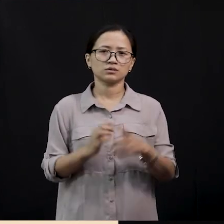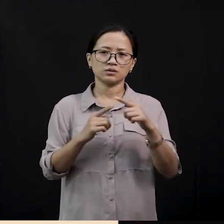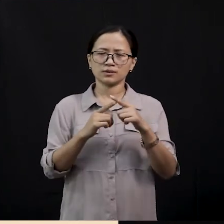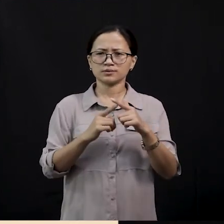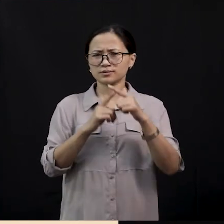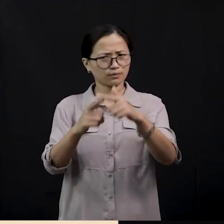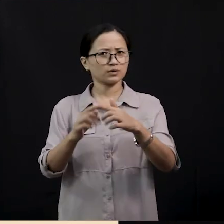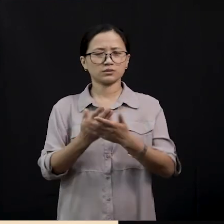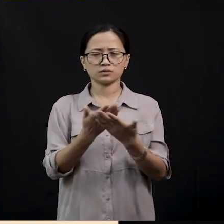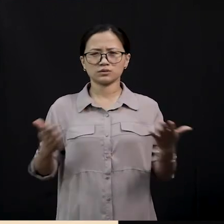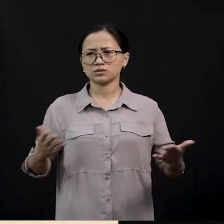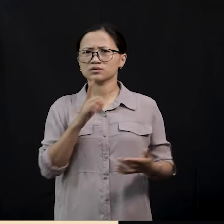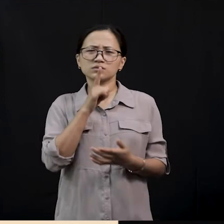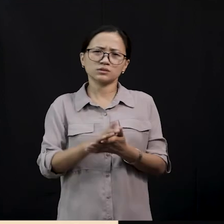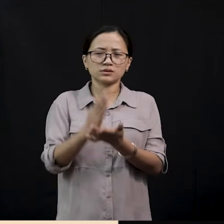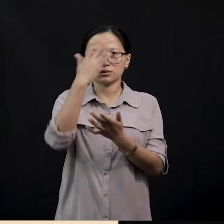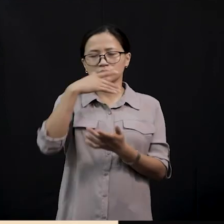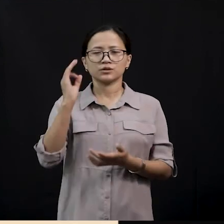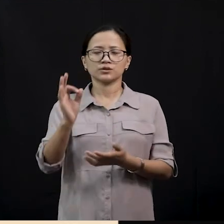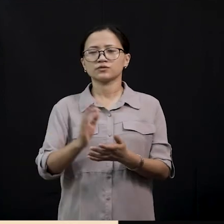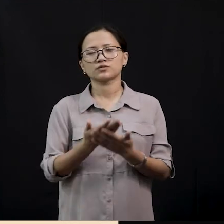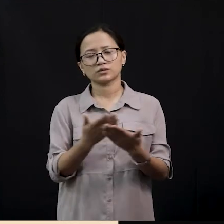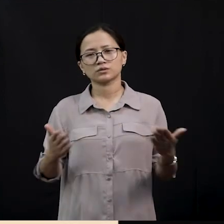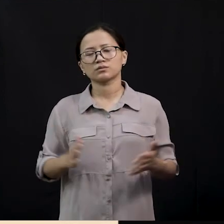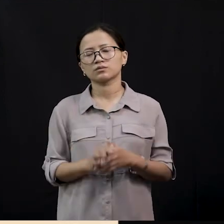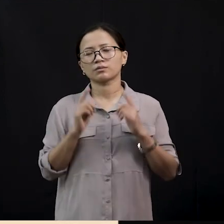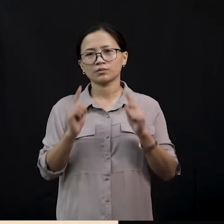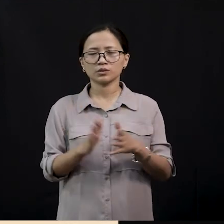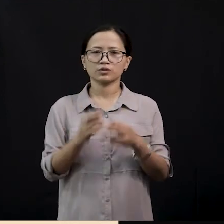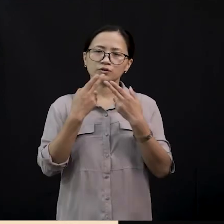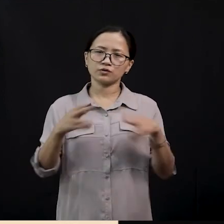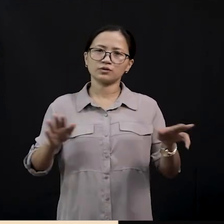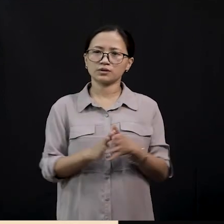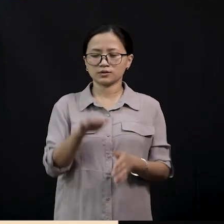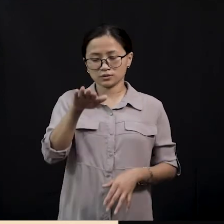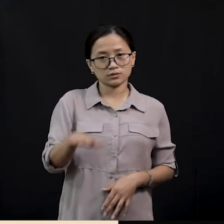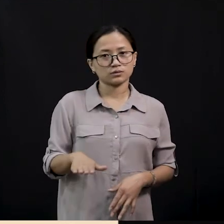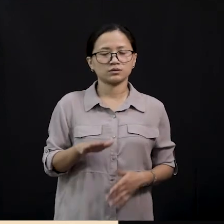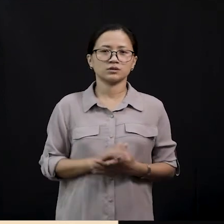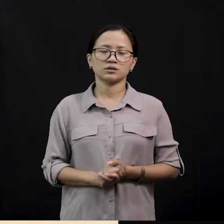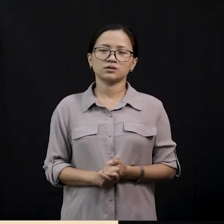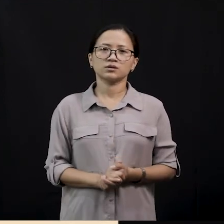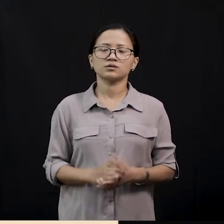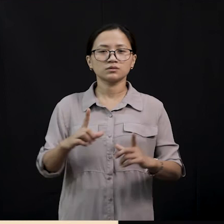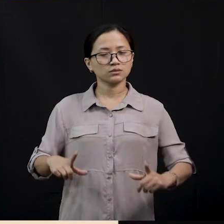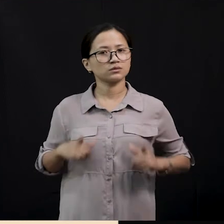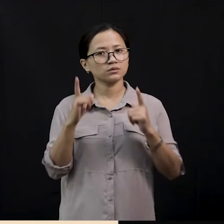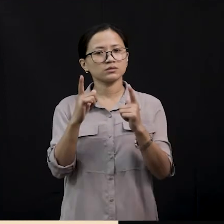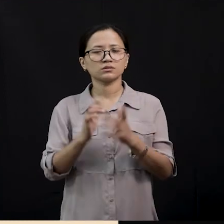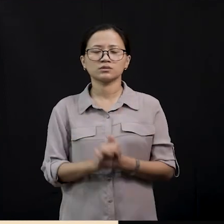temporary things such as beautiful things, but he wanted to be free like a child, and by being